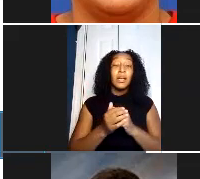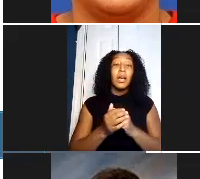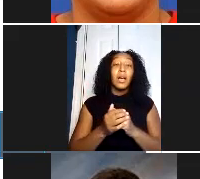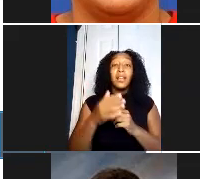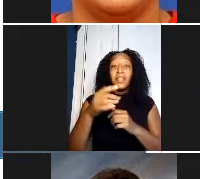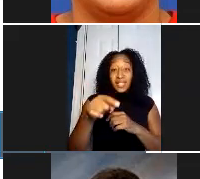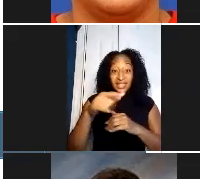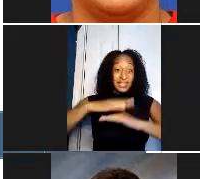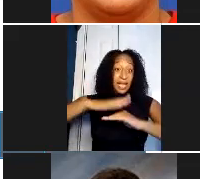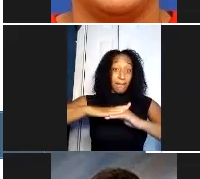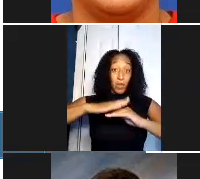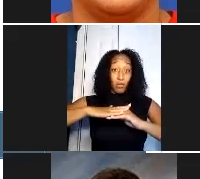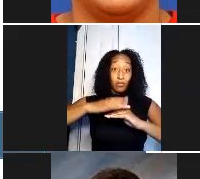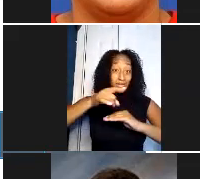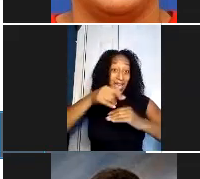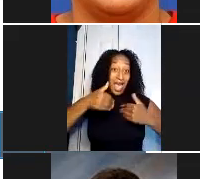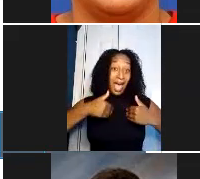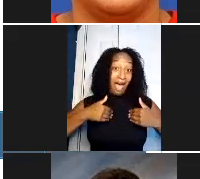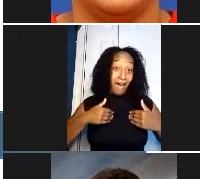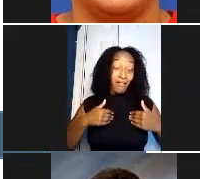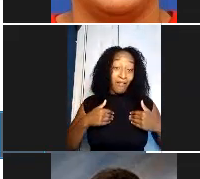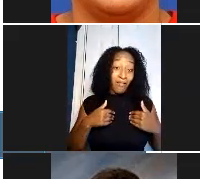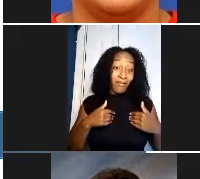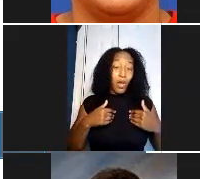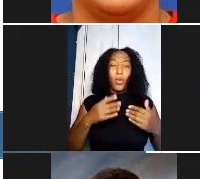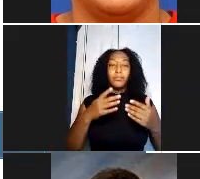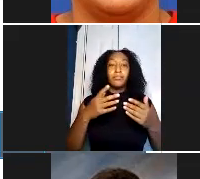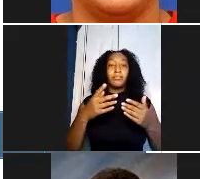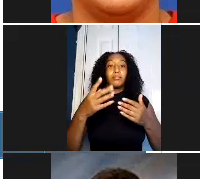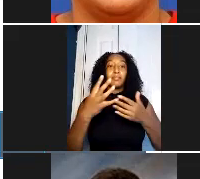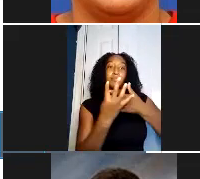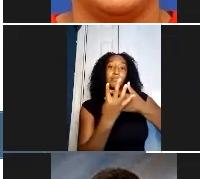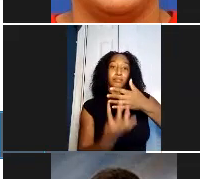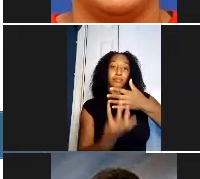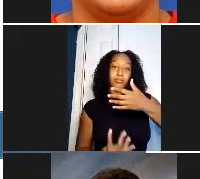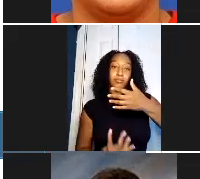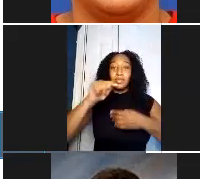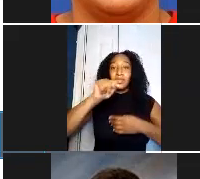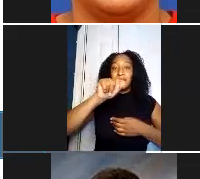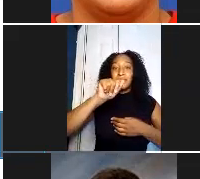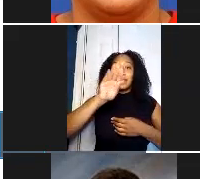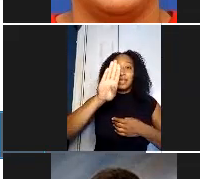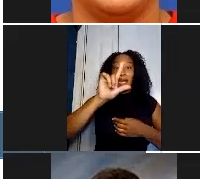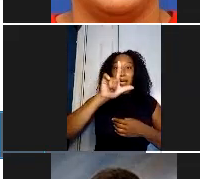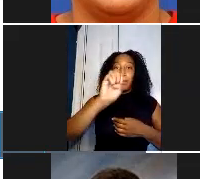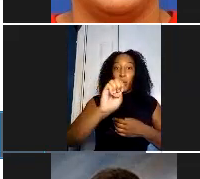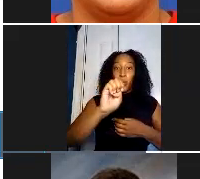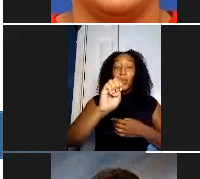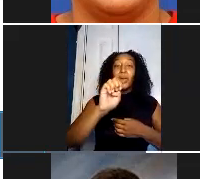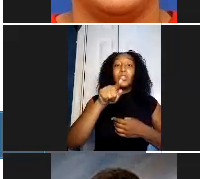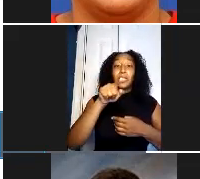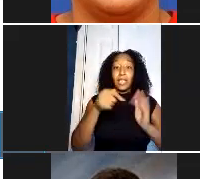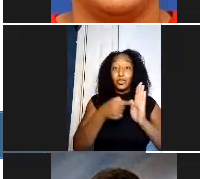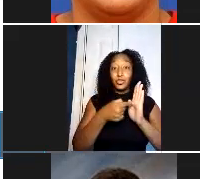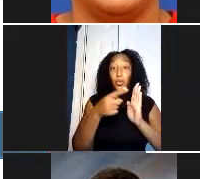has a way of communicating multiples and fractions